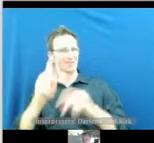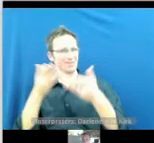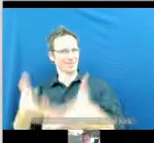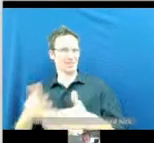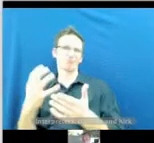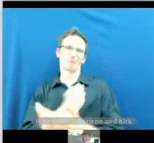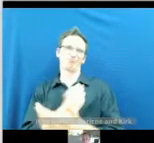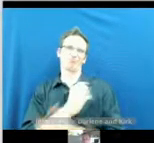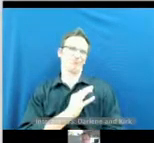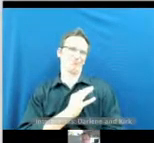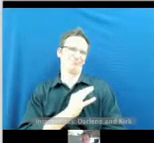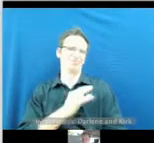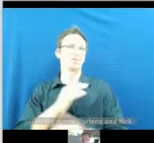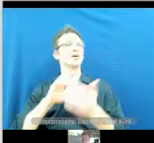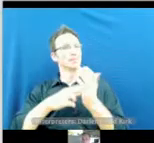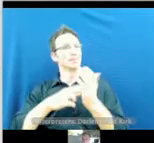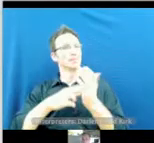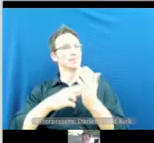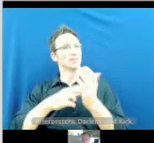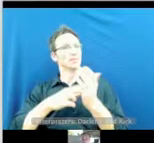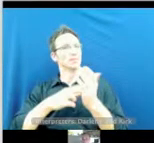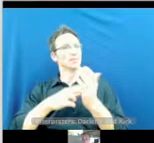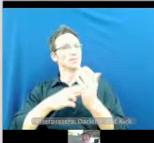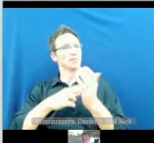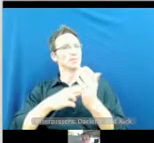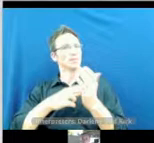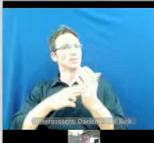has to be engaged. But I think we also have to think